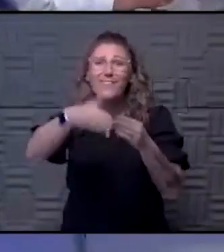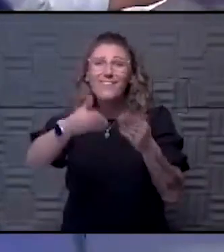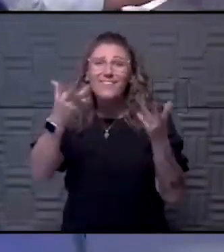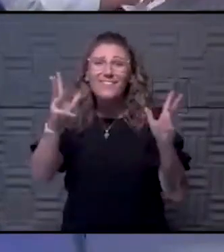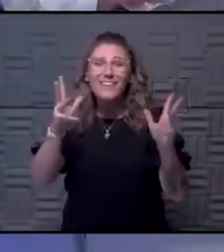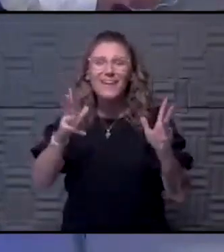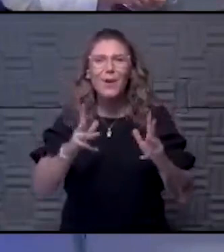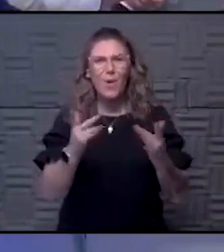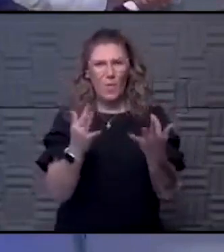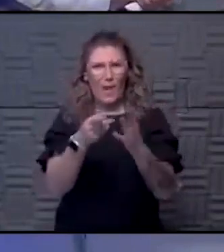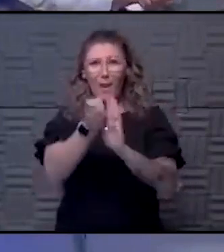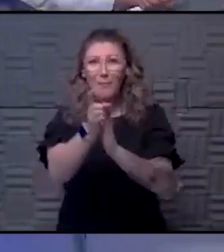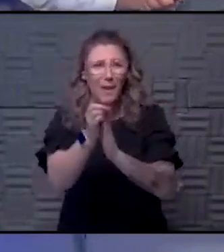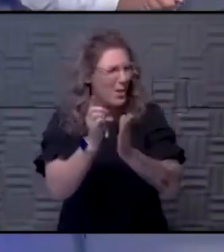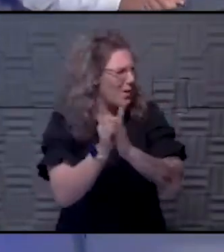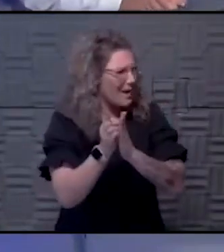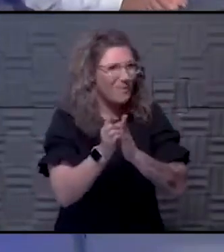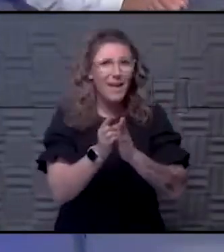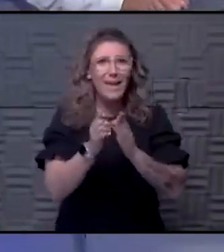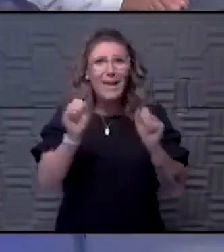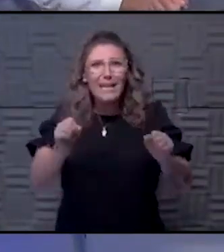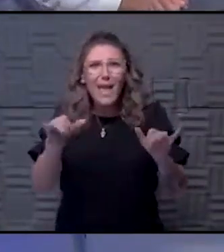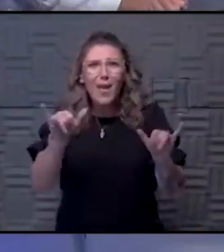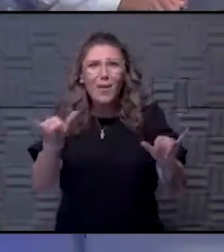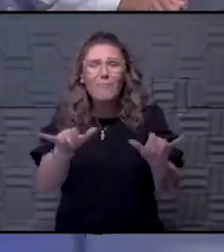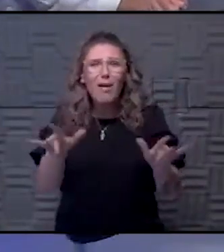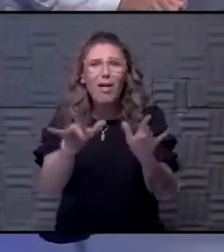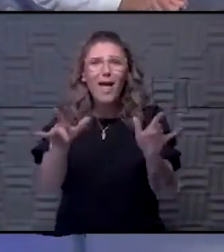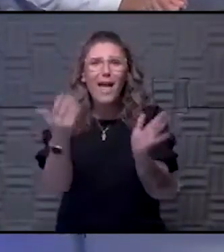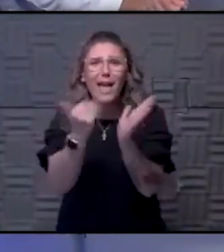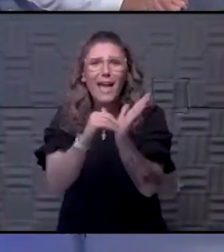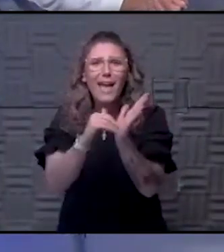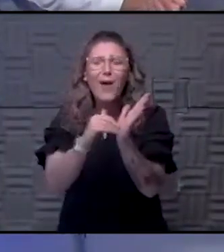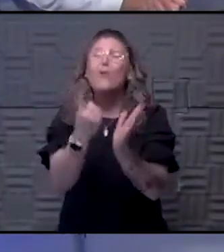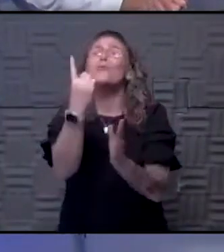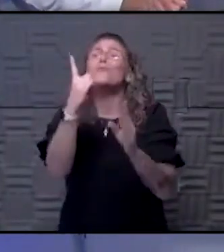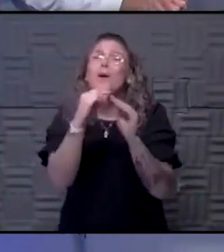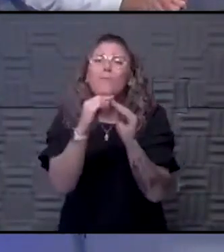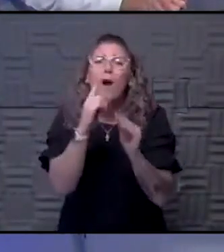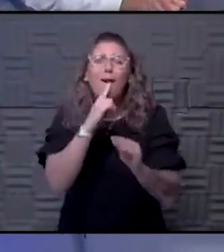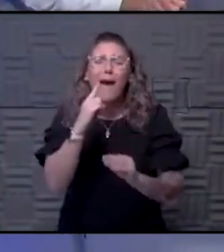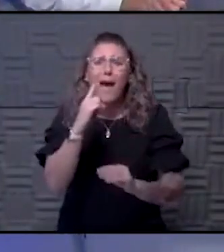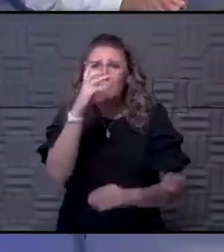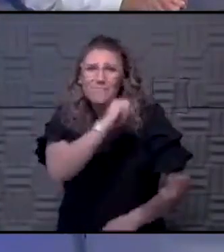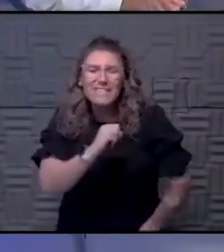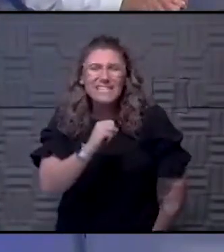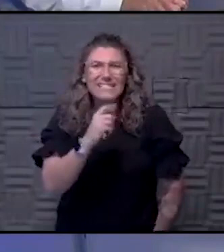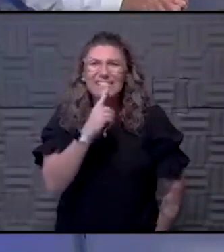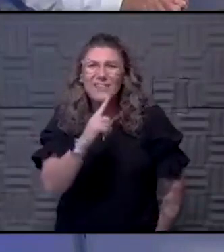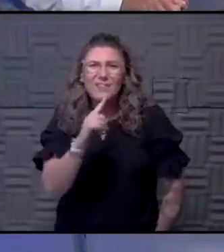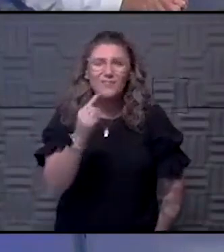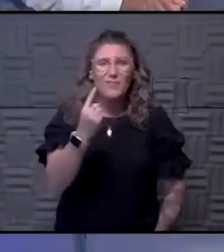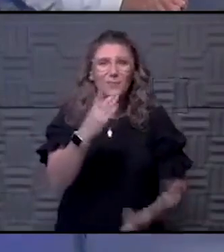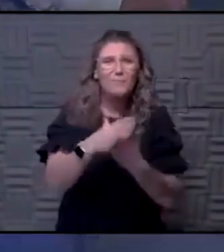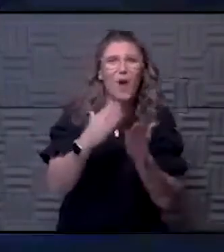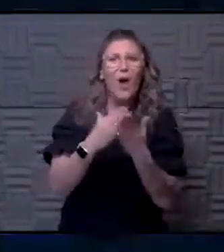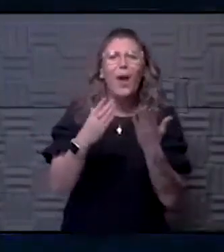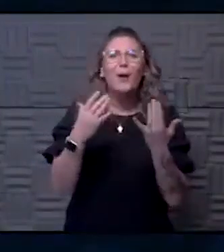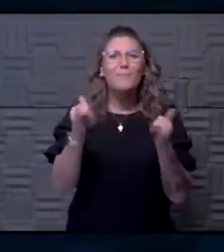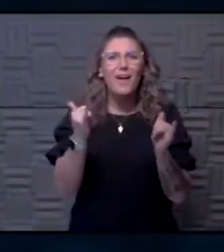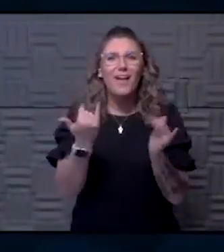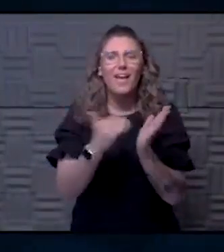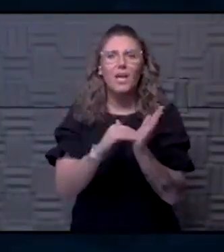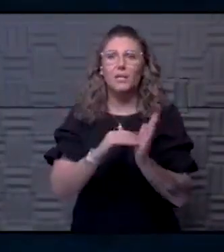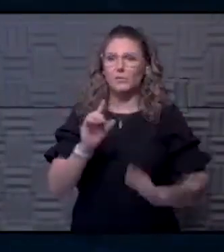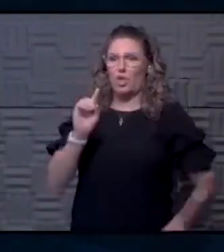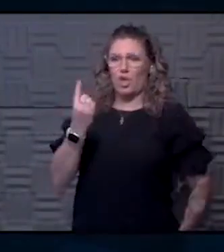countdown. Wait a minute. Can we play that again? I think we got to play that again. I missed the first part. Some of the songs I didn't quite get. We got to play it again. first